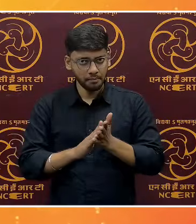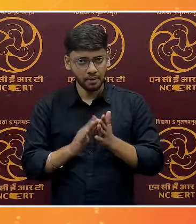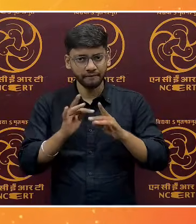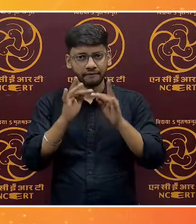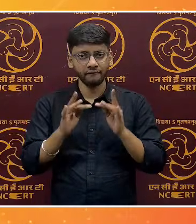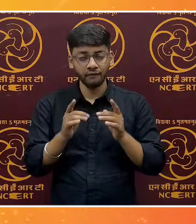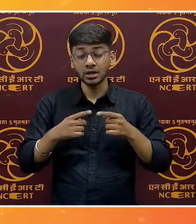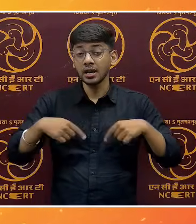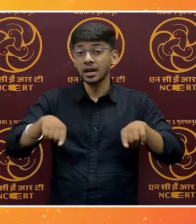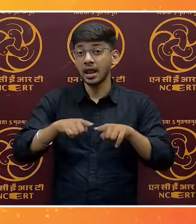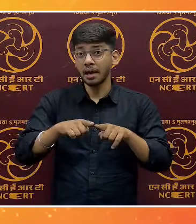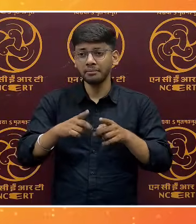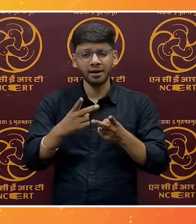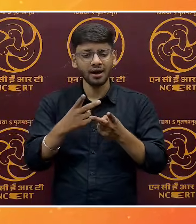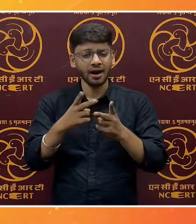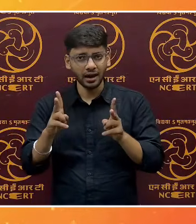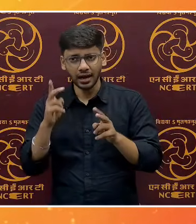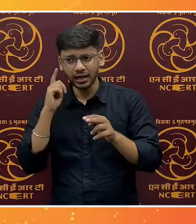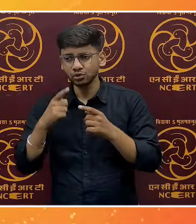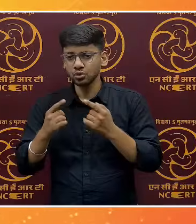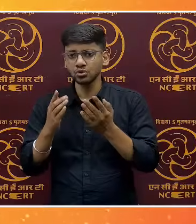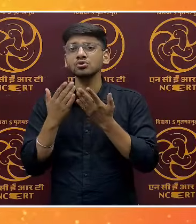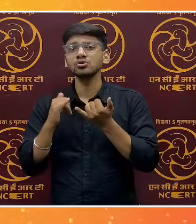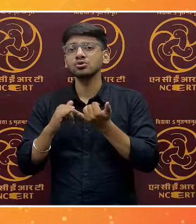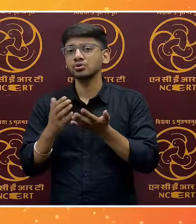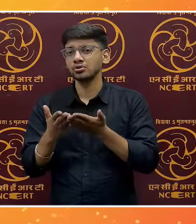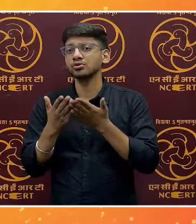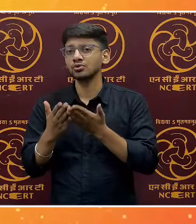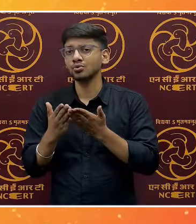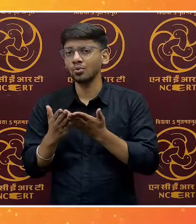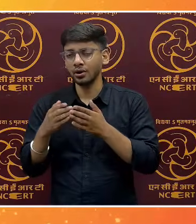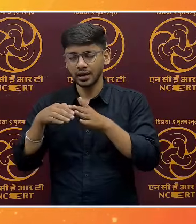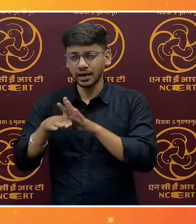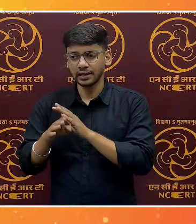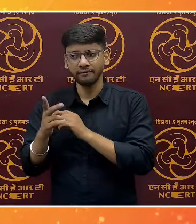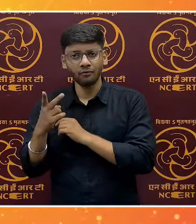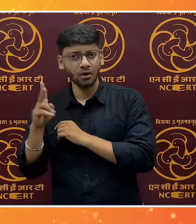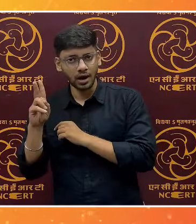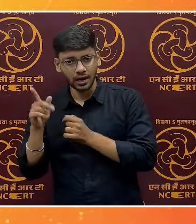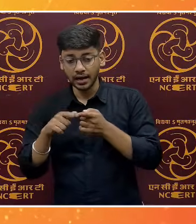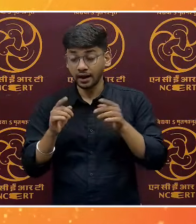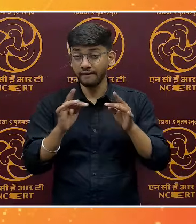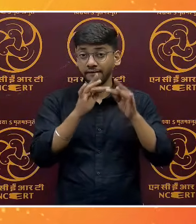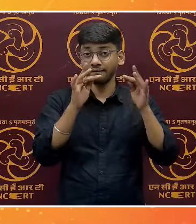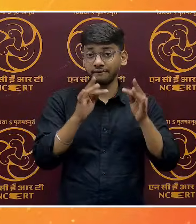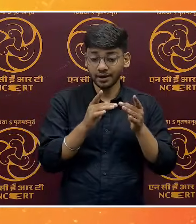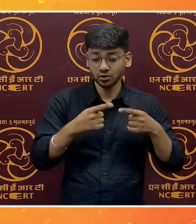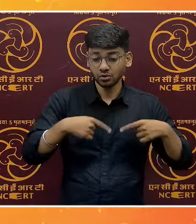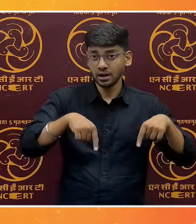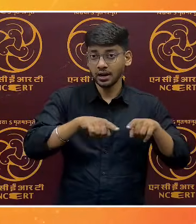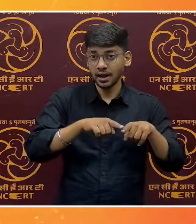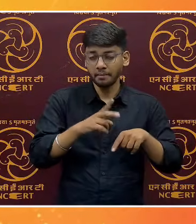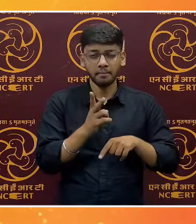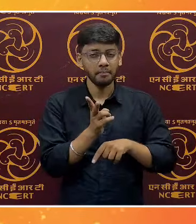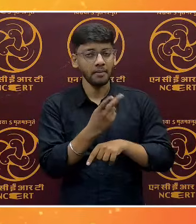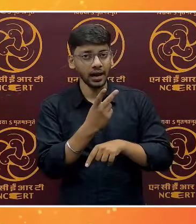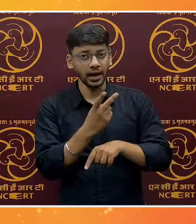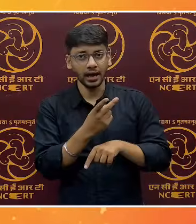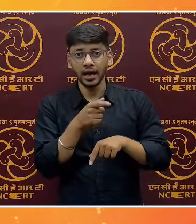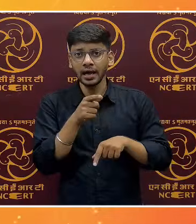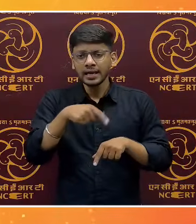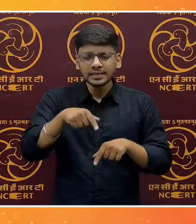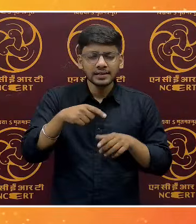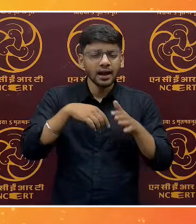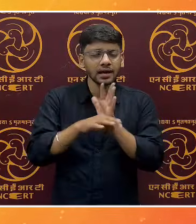from physical labs. They're available free of cost on the Diksha platform and there are certain simulations available for